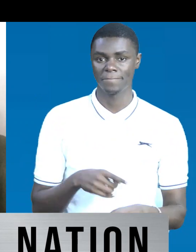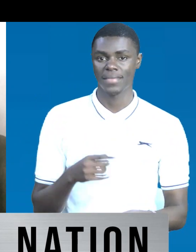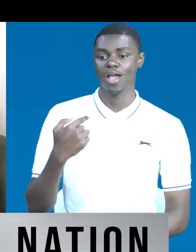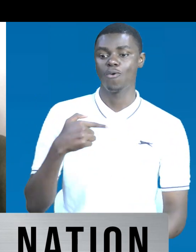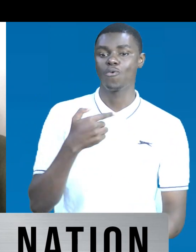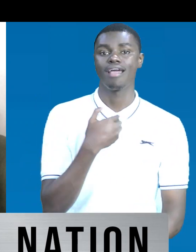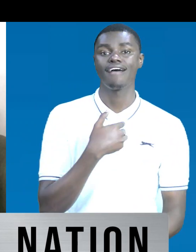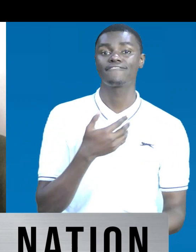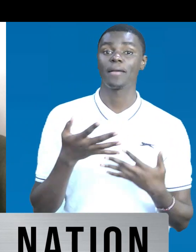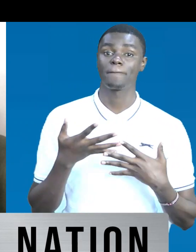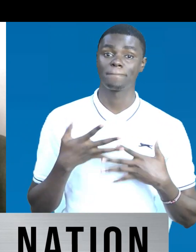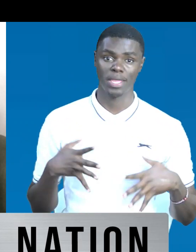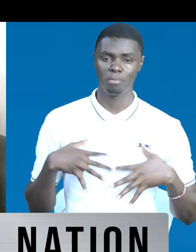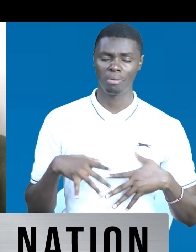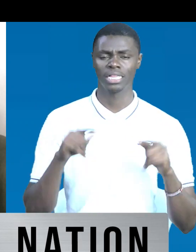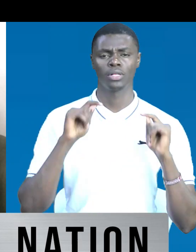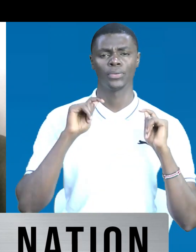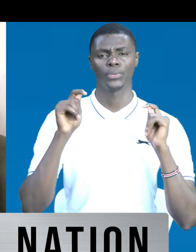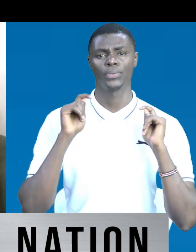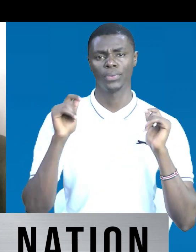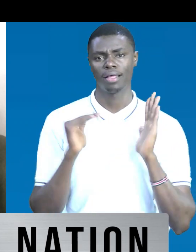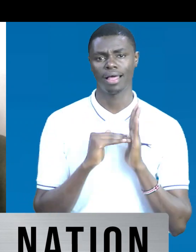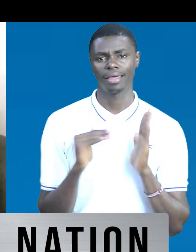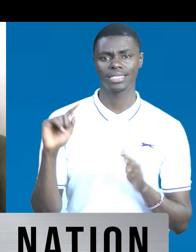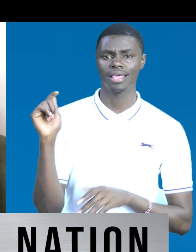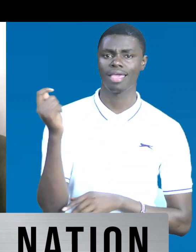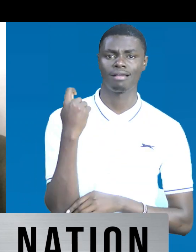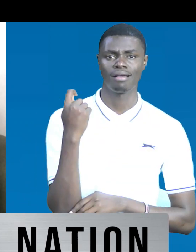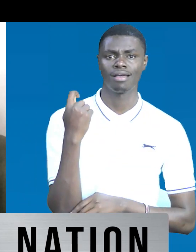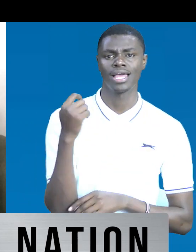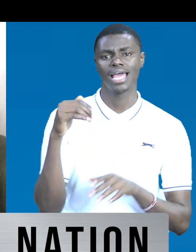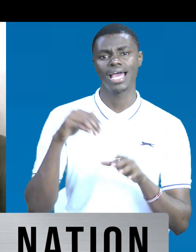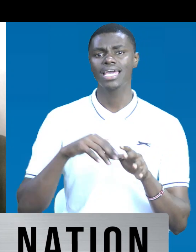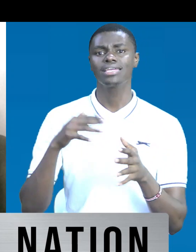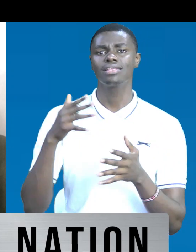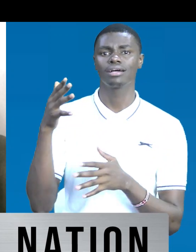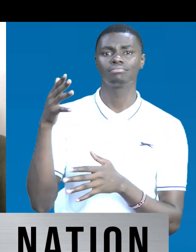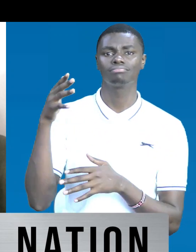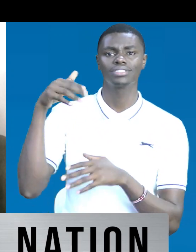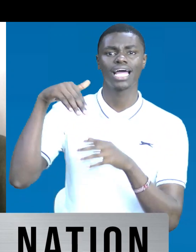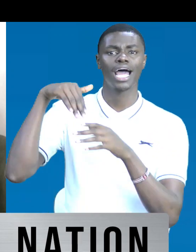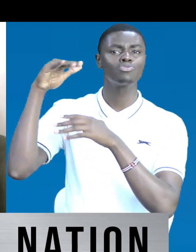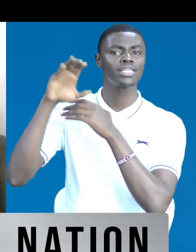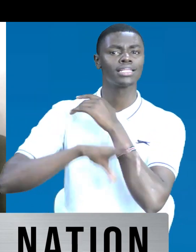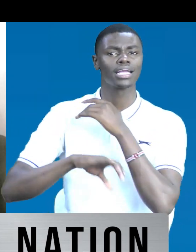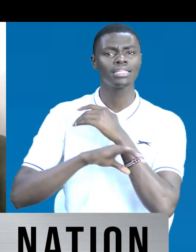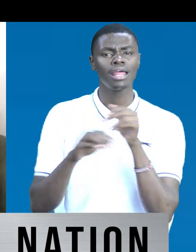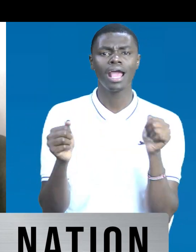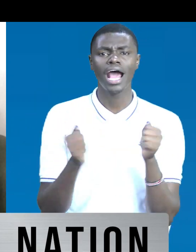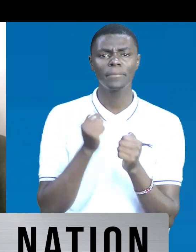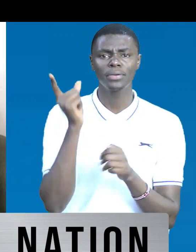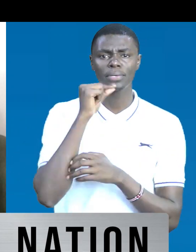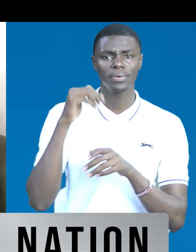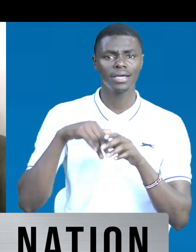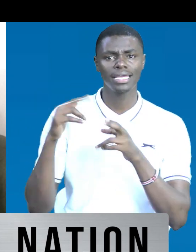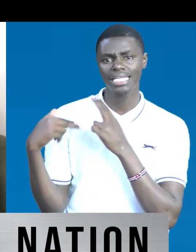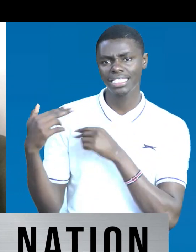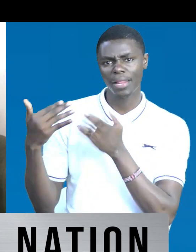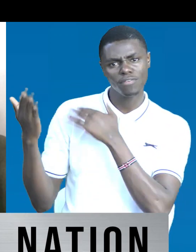are having people demonstrating against Kenya in a foreign land. Has it happened in history?